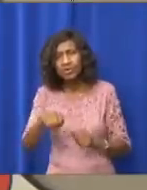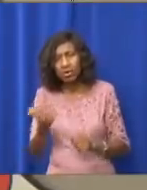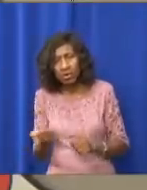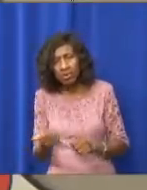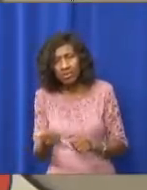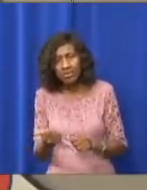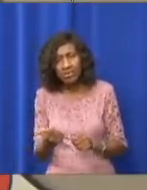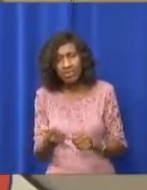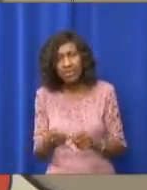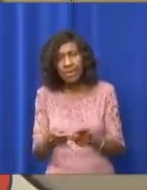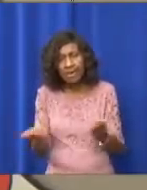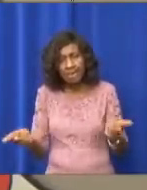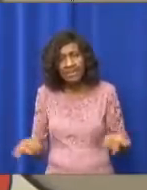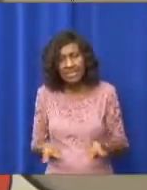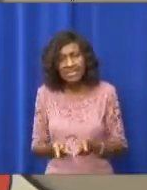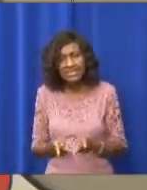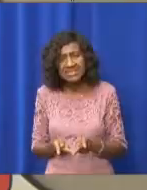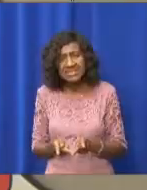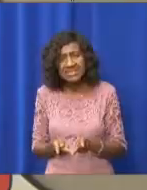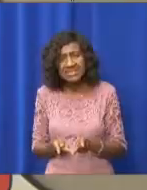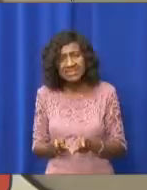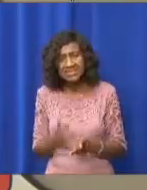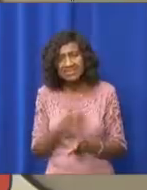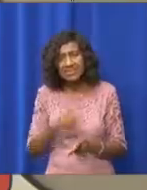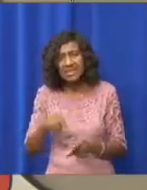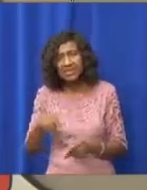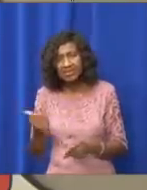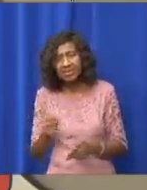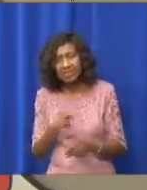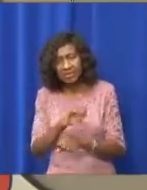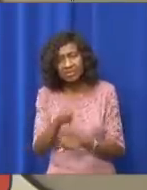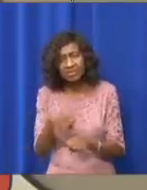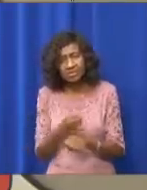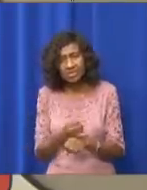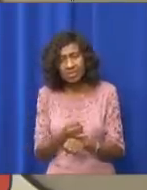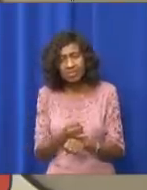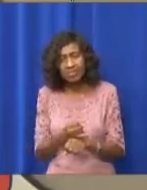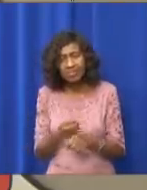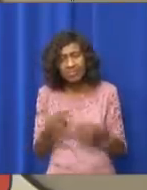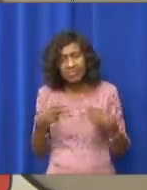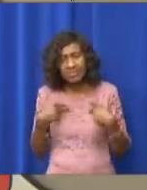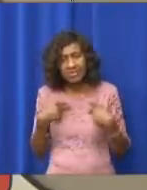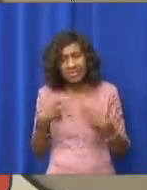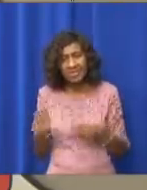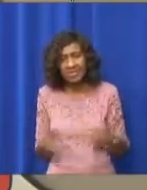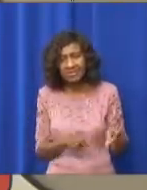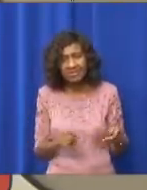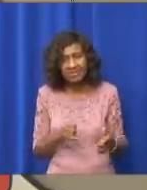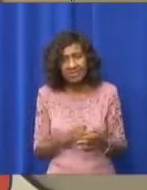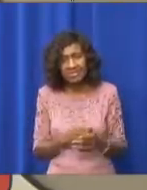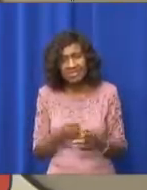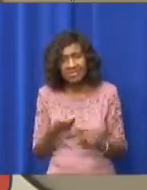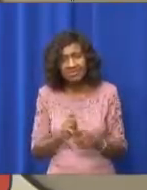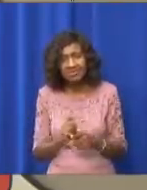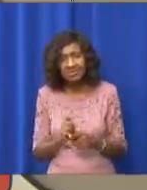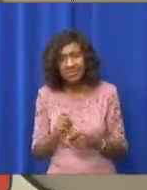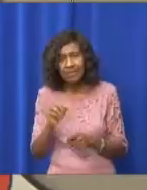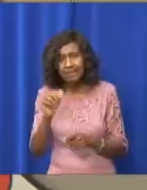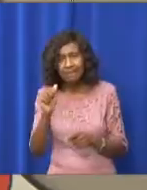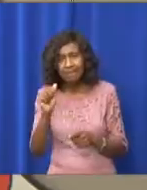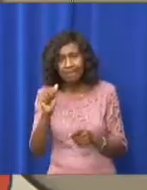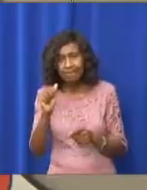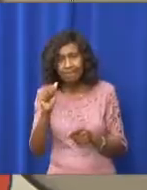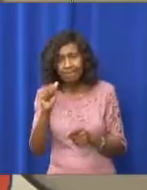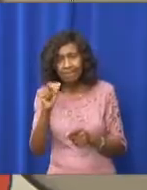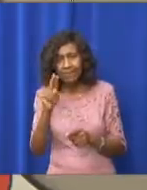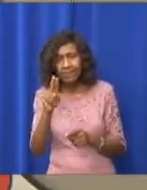other COVID-19 tasks. And they've successfully redeployed staff from the Internal Audit Service to assist with the